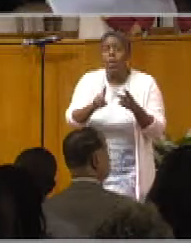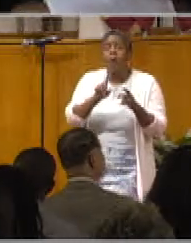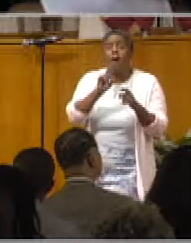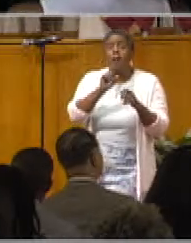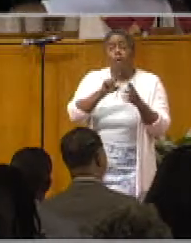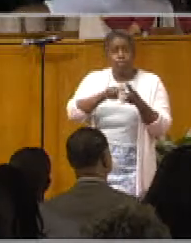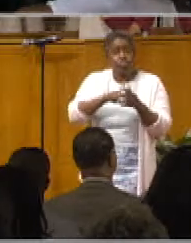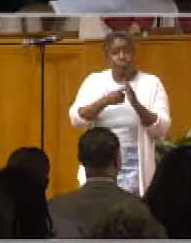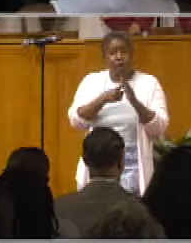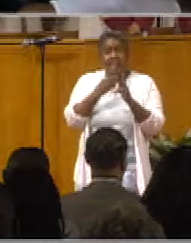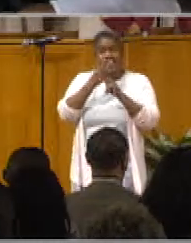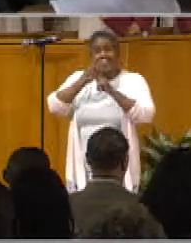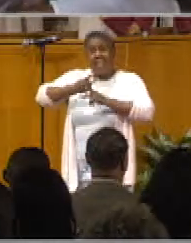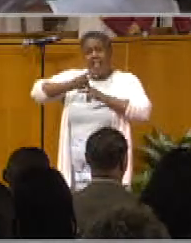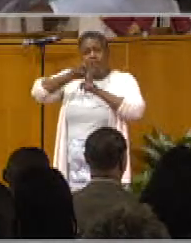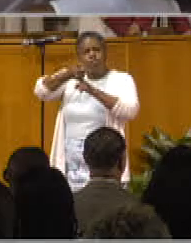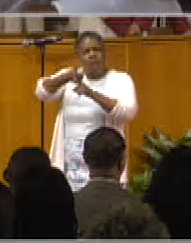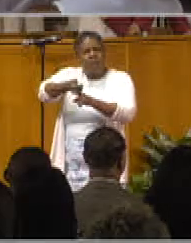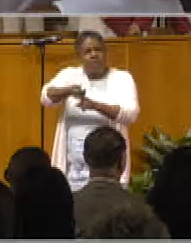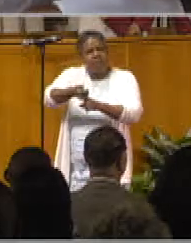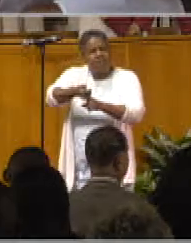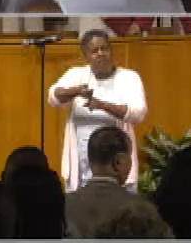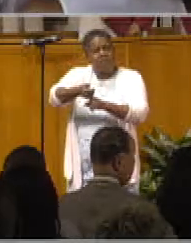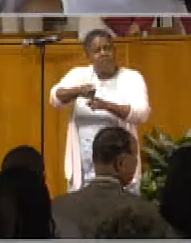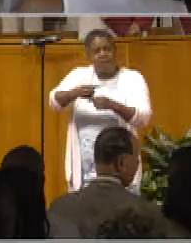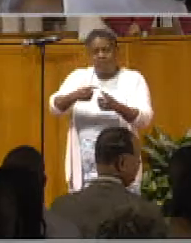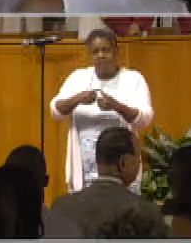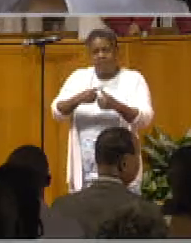Start taking care of yourself.